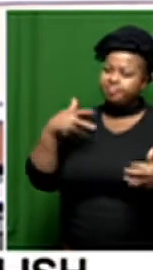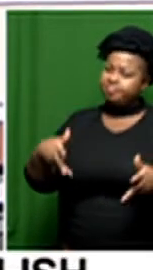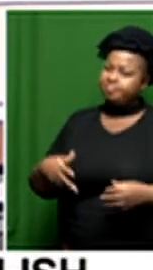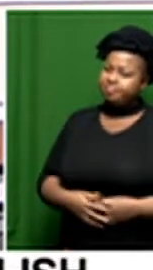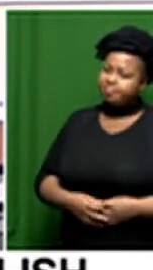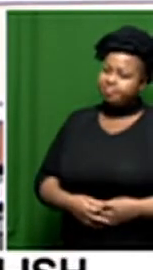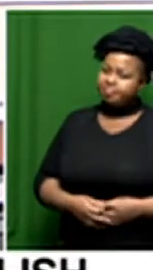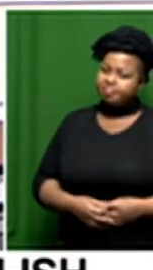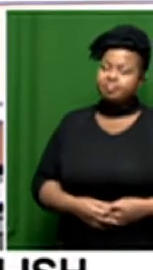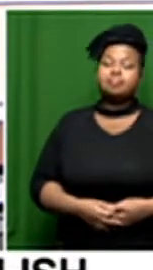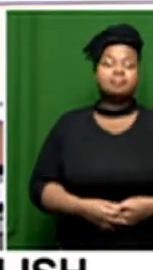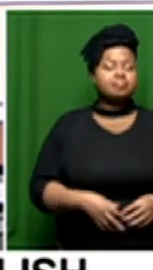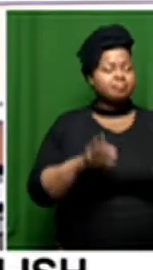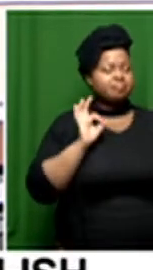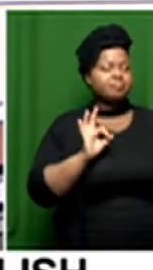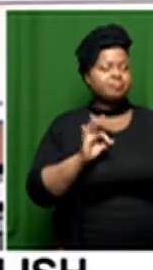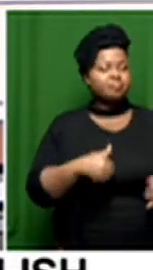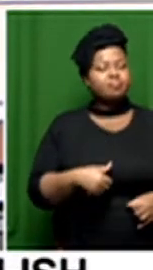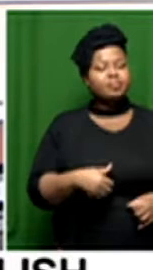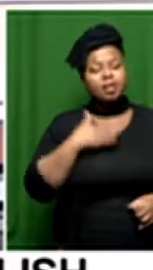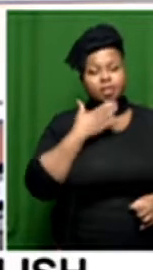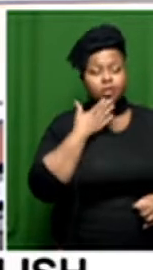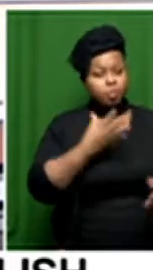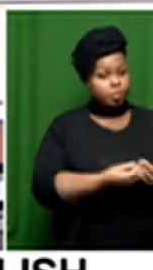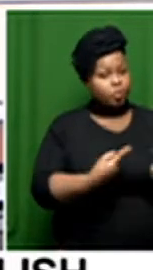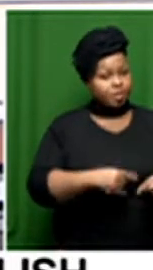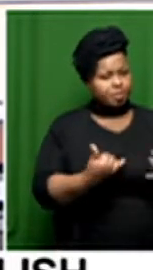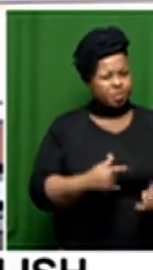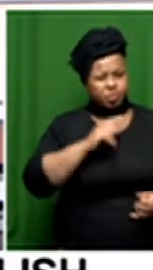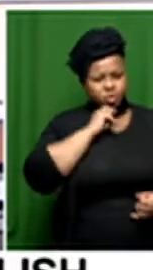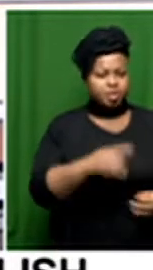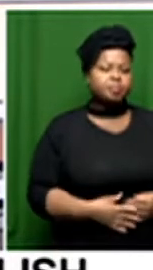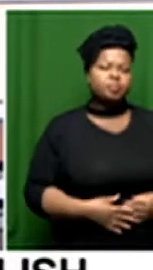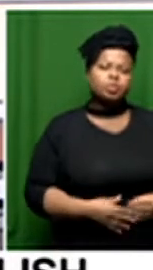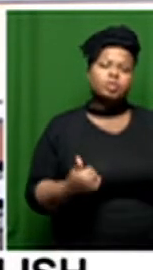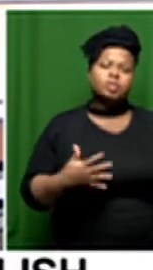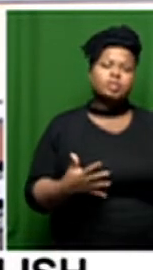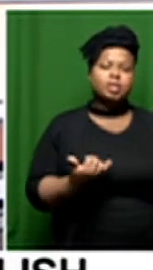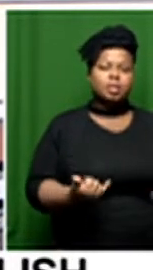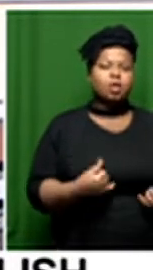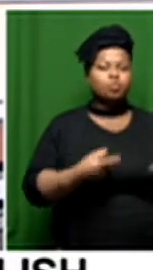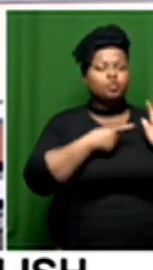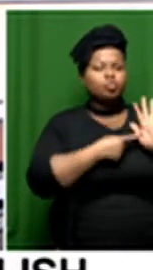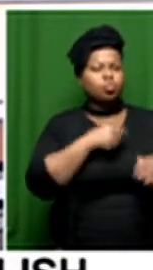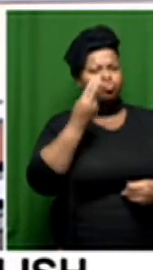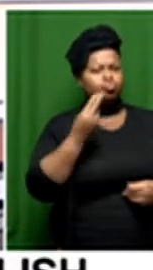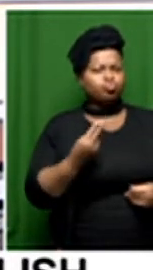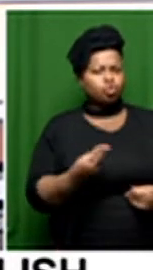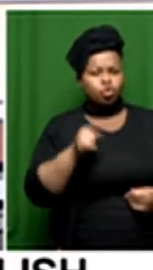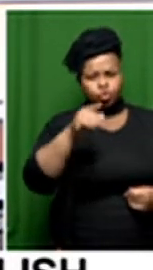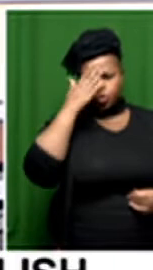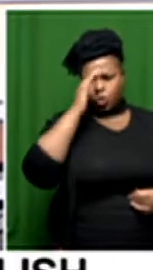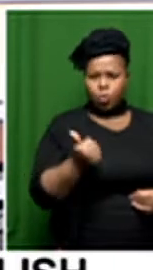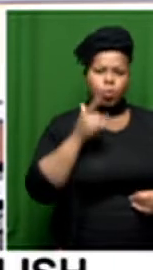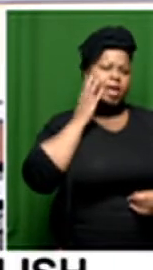having me. It's an absolute pleasure, man. Good to have you join us this morning. Let's start with your love for illustration. When did you know that